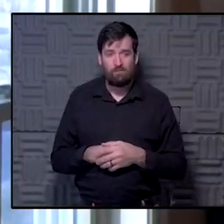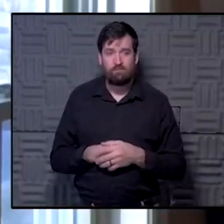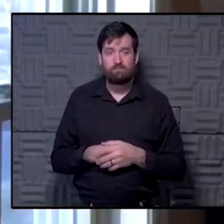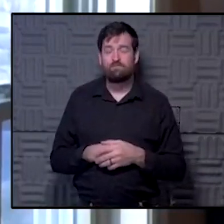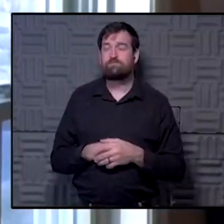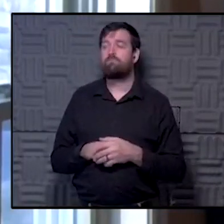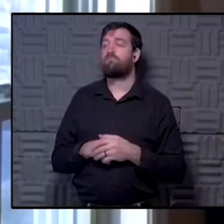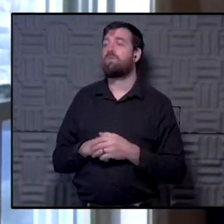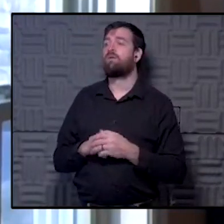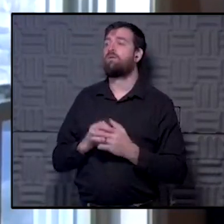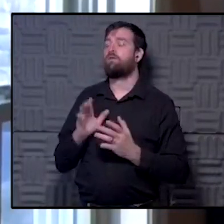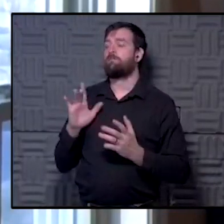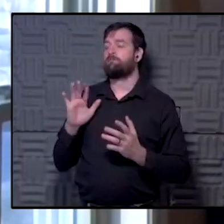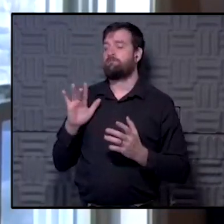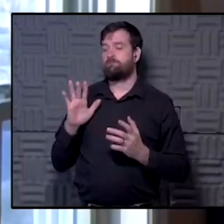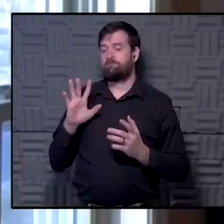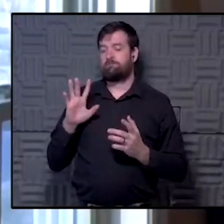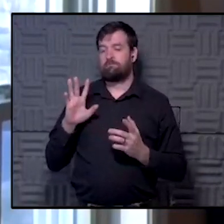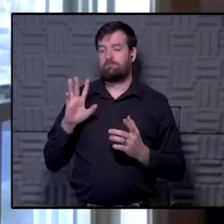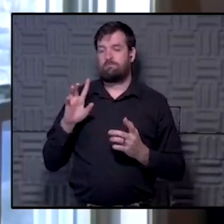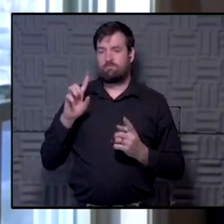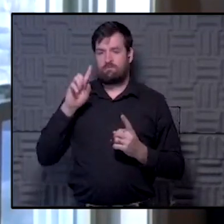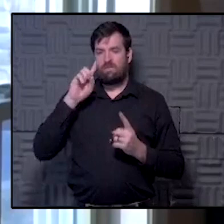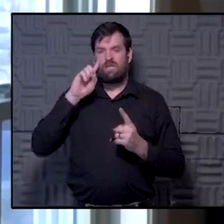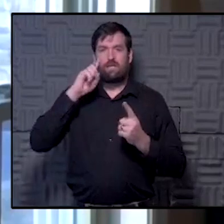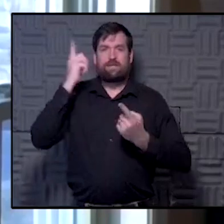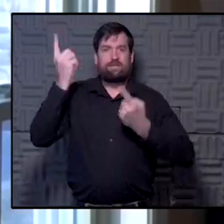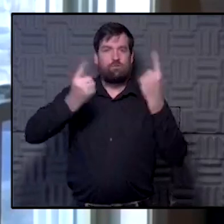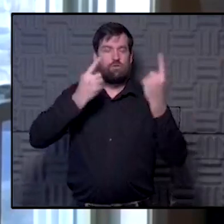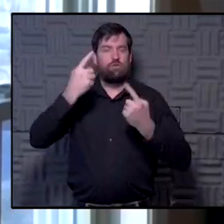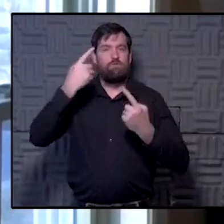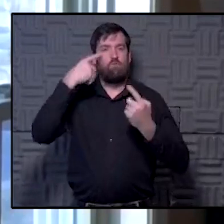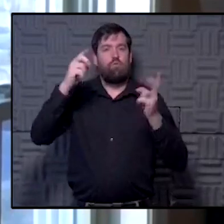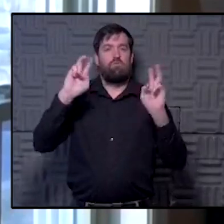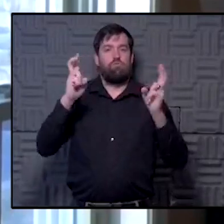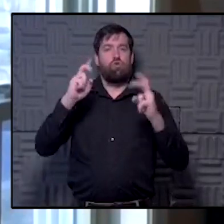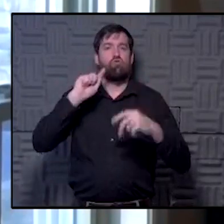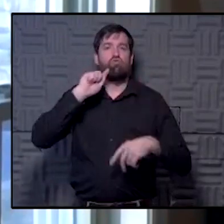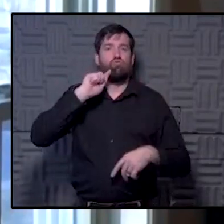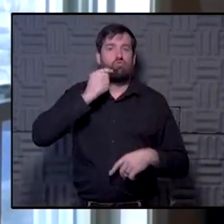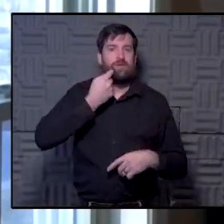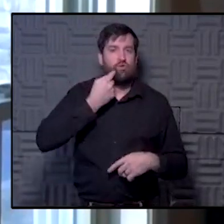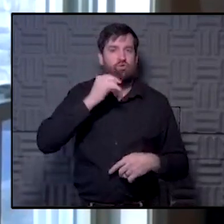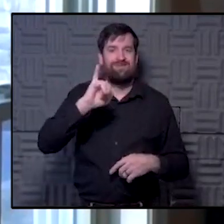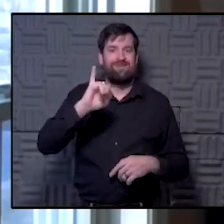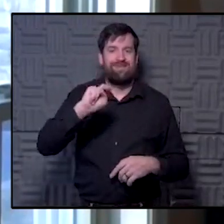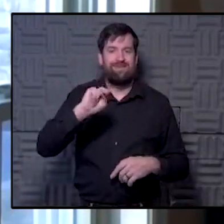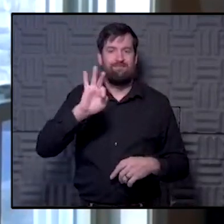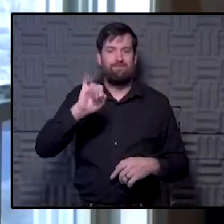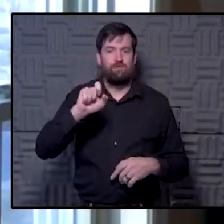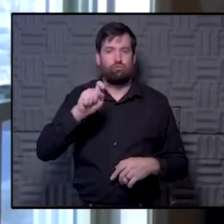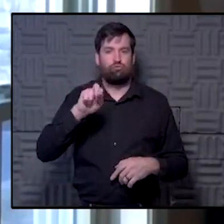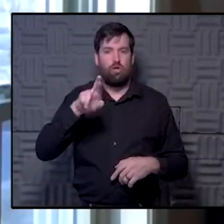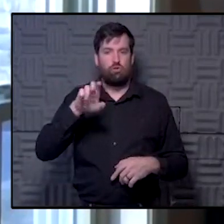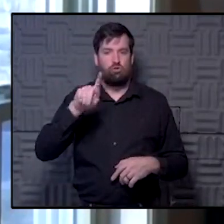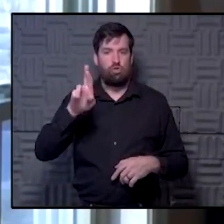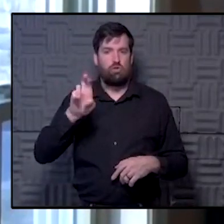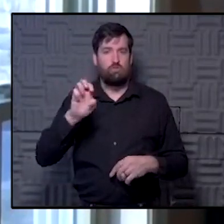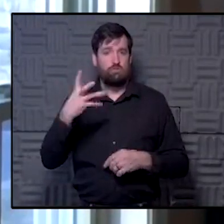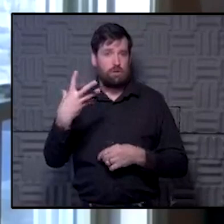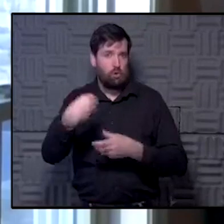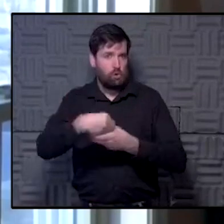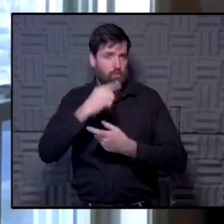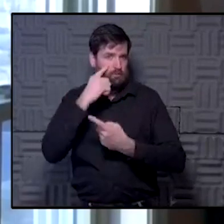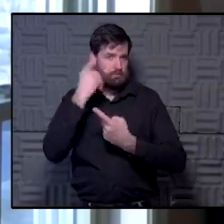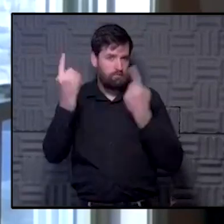The consideration of critical infrastructure workers is being taken into account at different states. There's